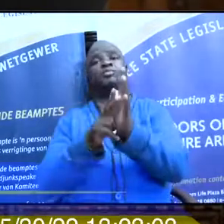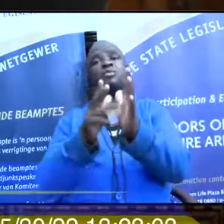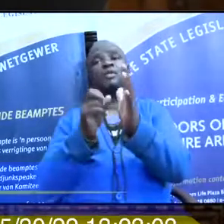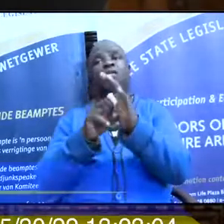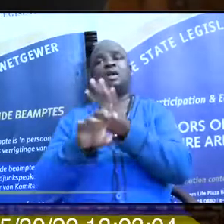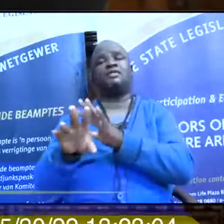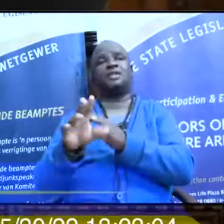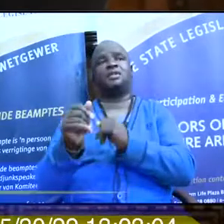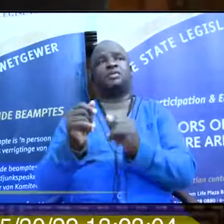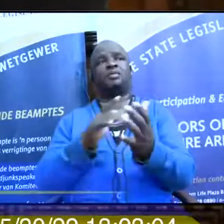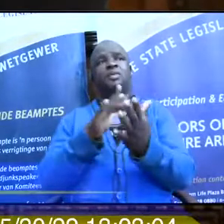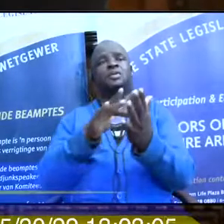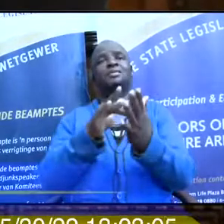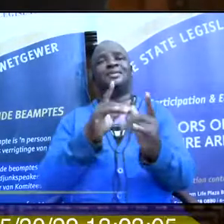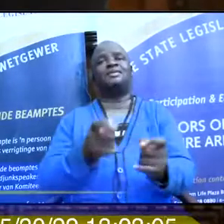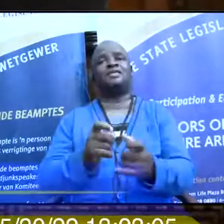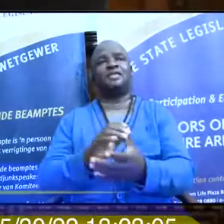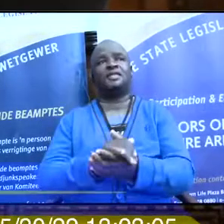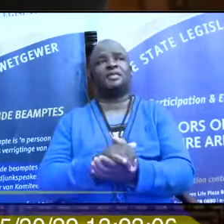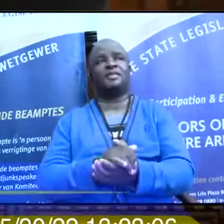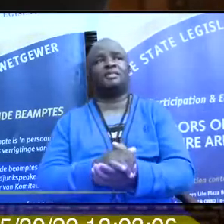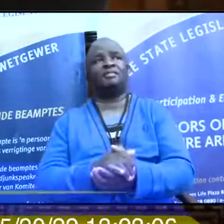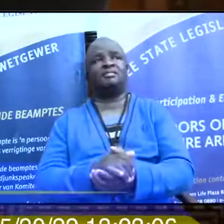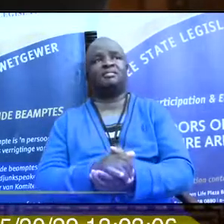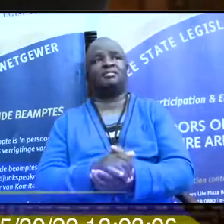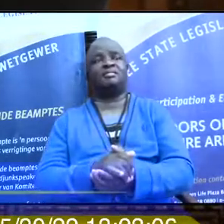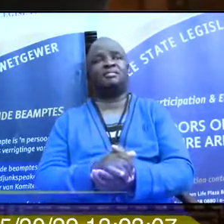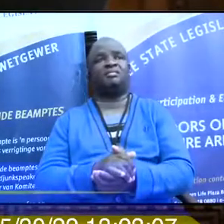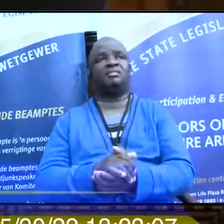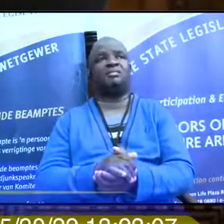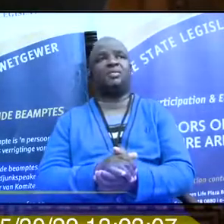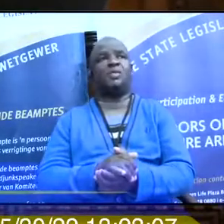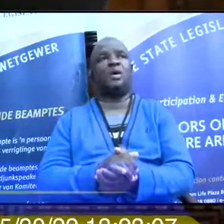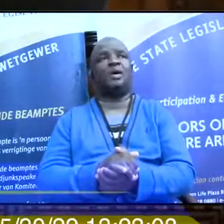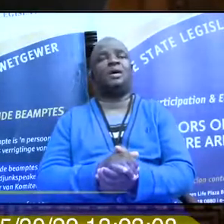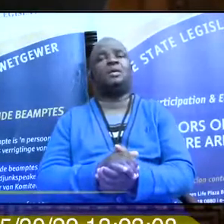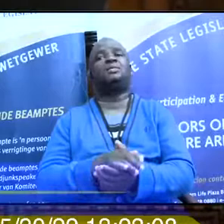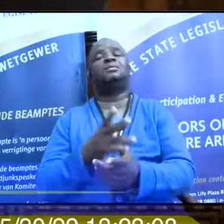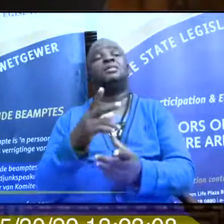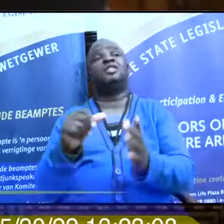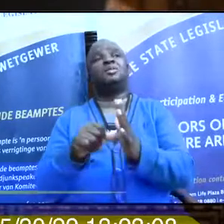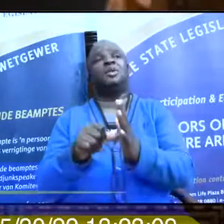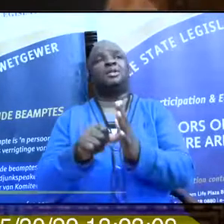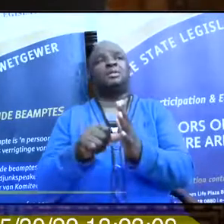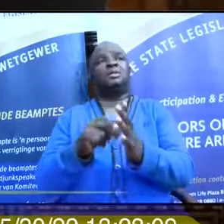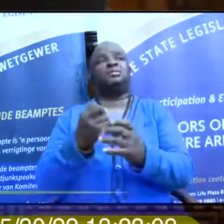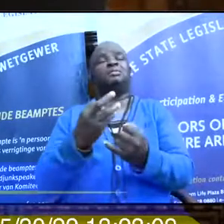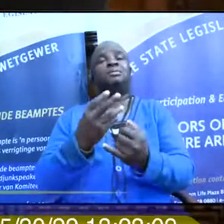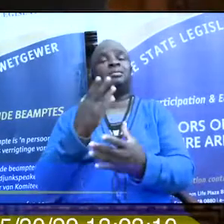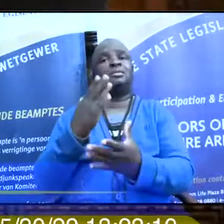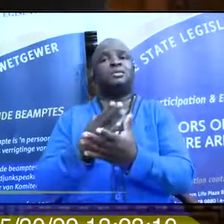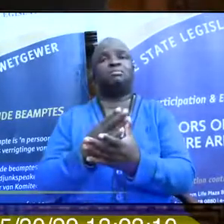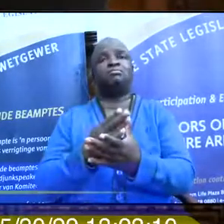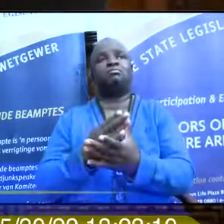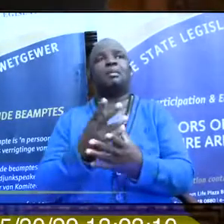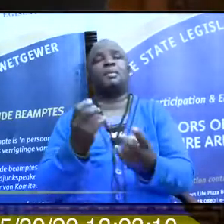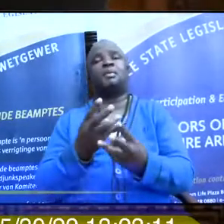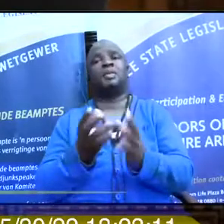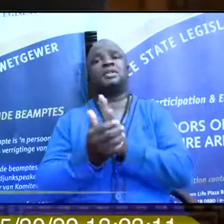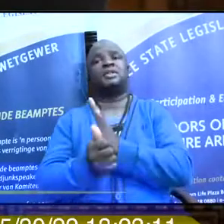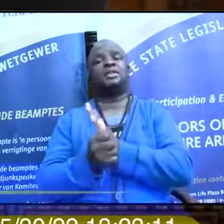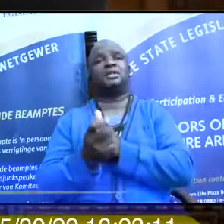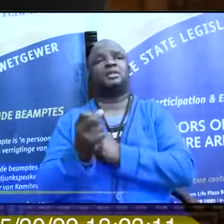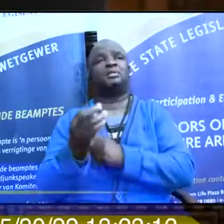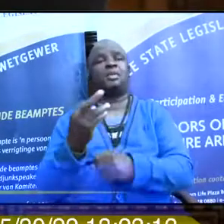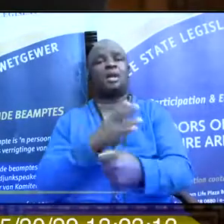of this post as a matter of agents one other critical matter is that of ensuring that people with relevant skills and